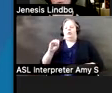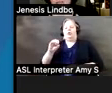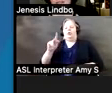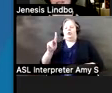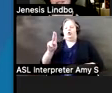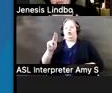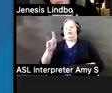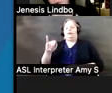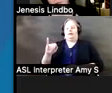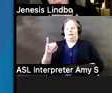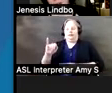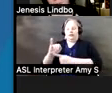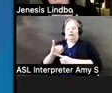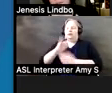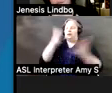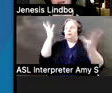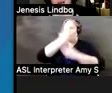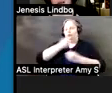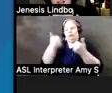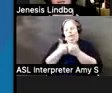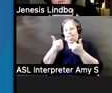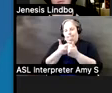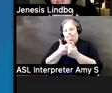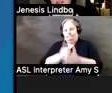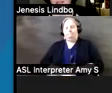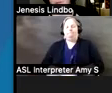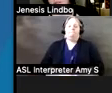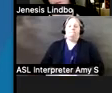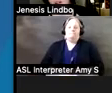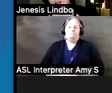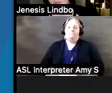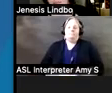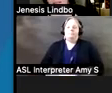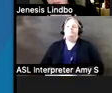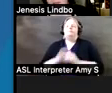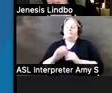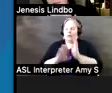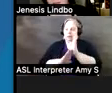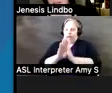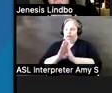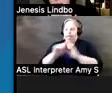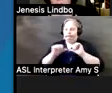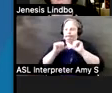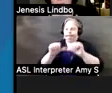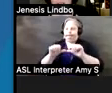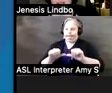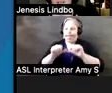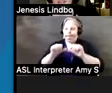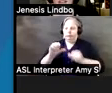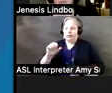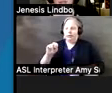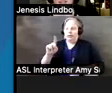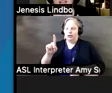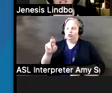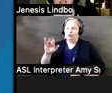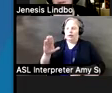No Kuni is a beautiful game. It can be used to work on building endurance with adapted equipment.